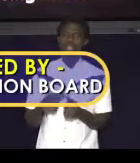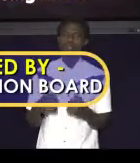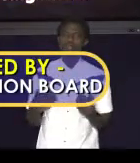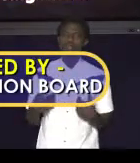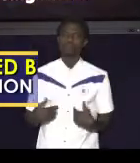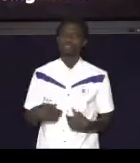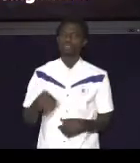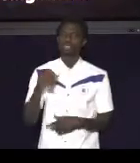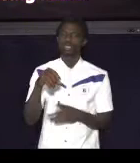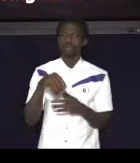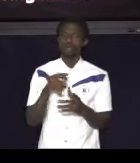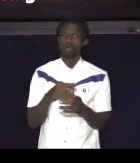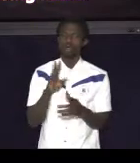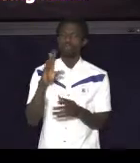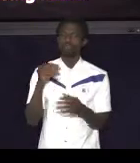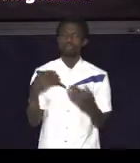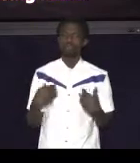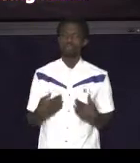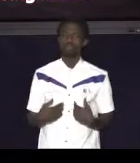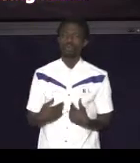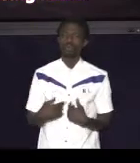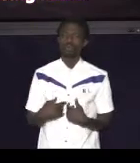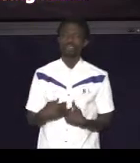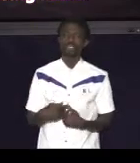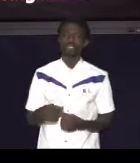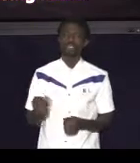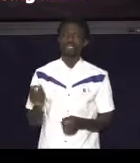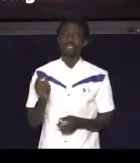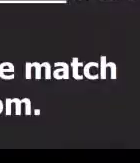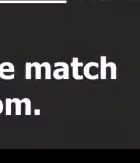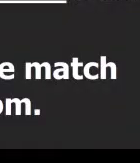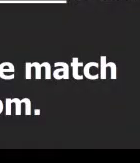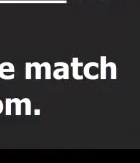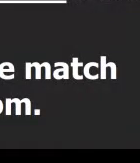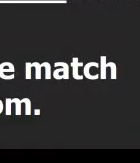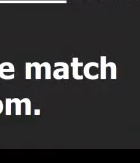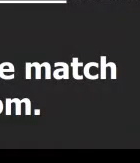everybody, or nobody. To write just the answer.